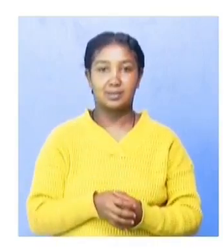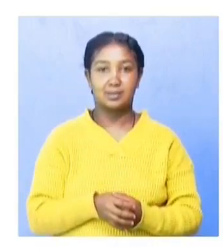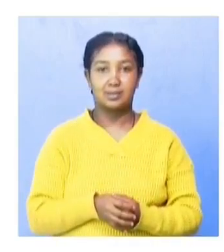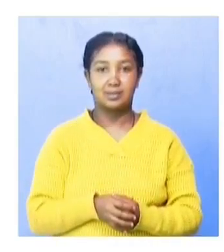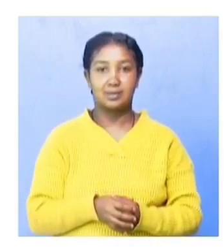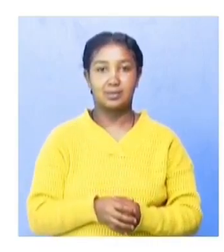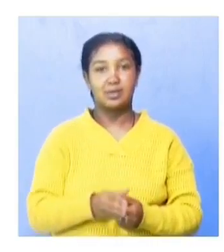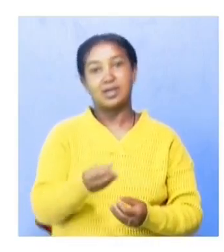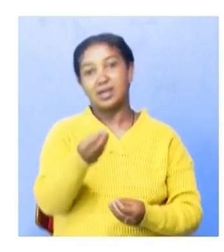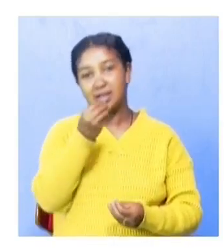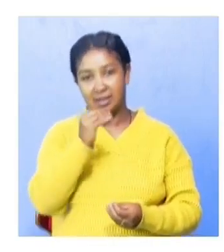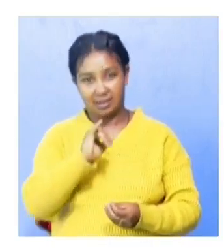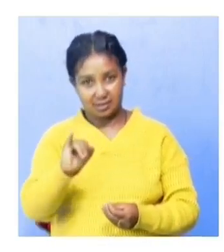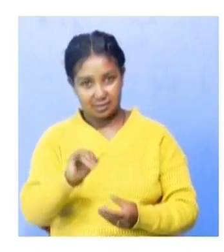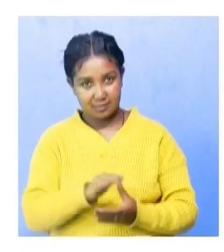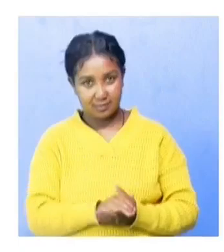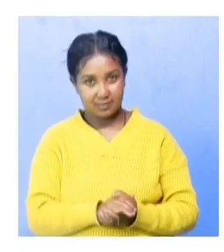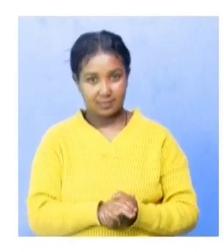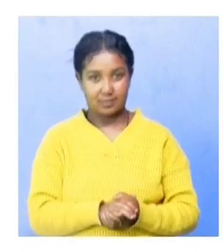eating